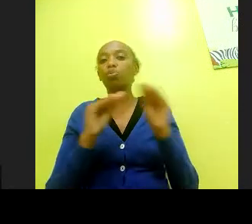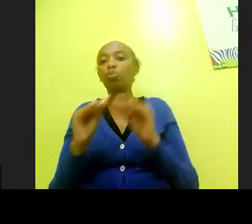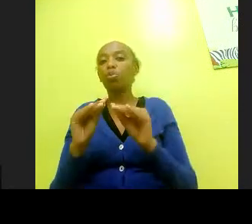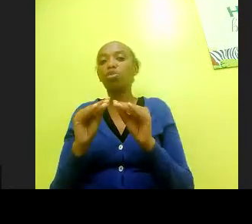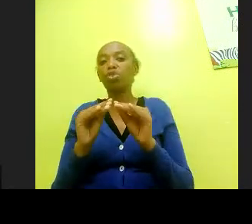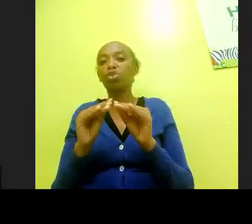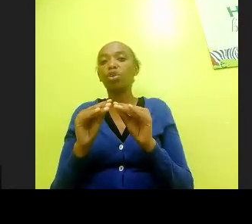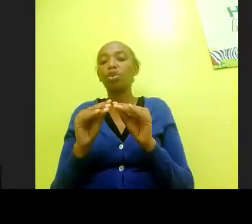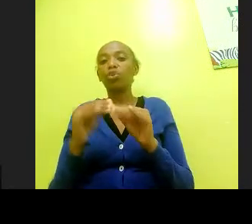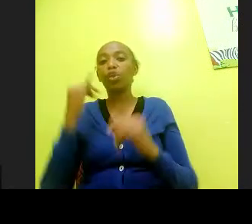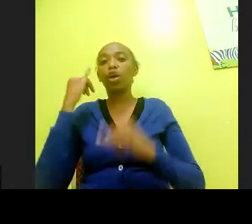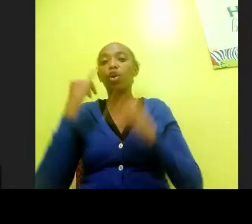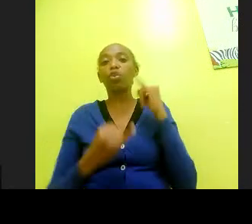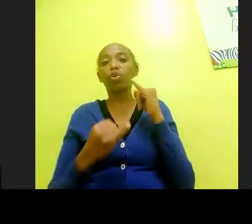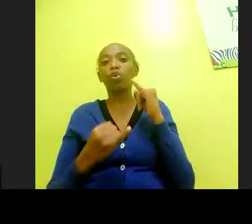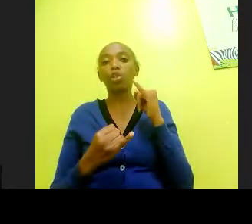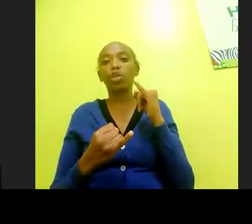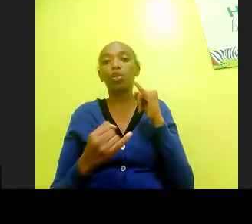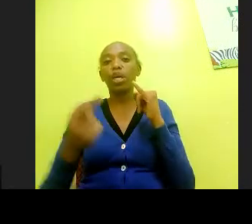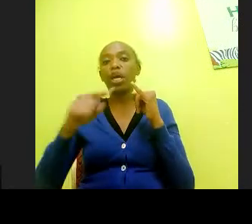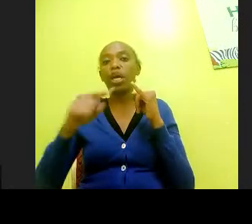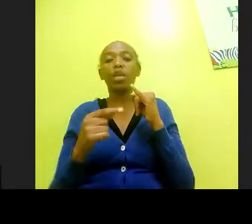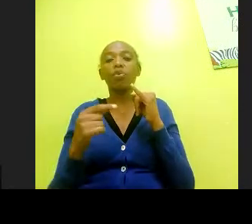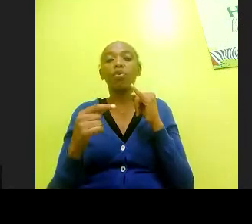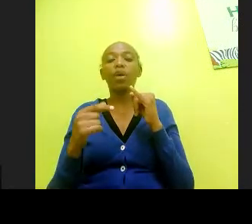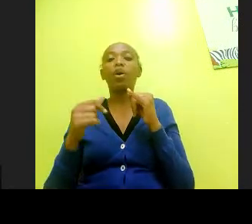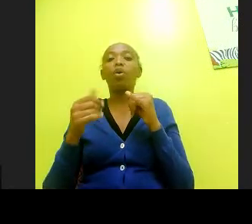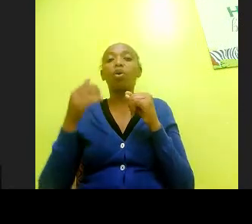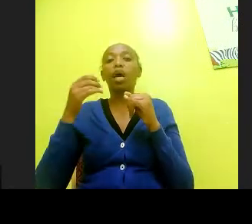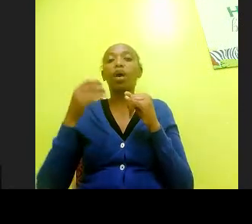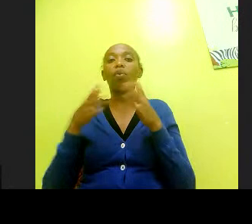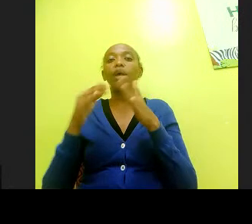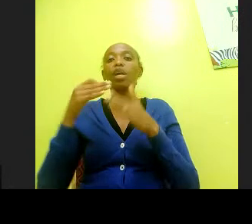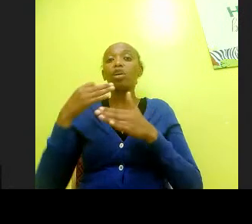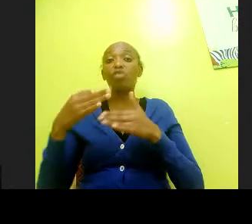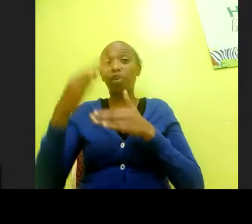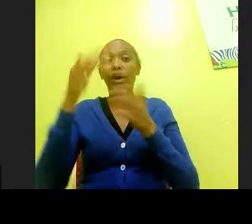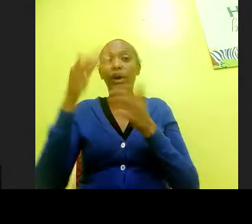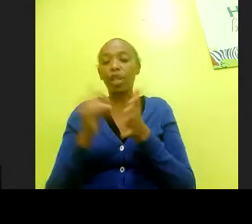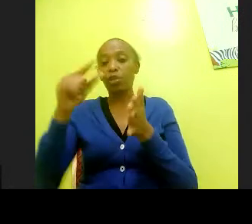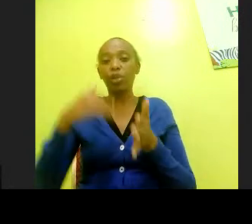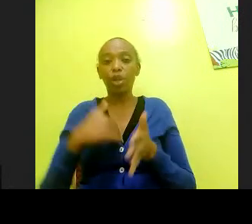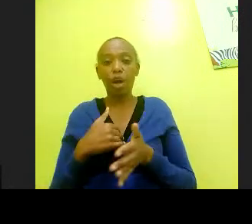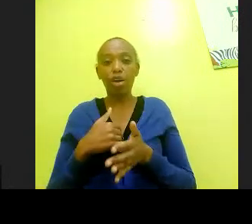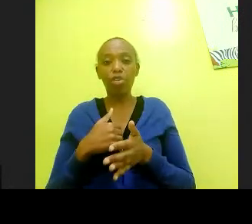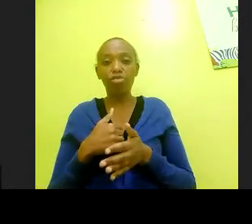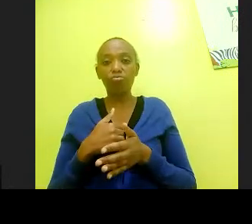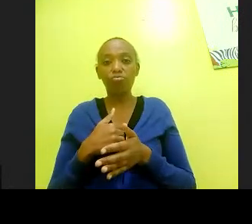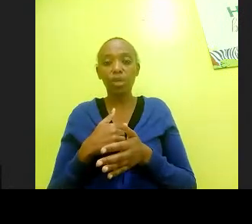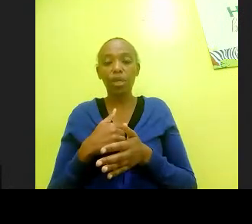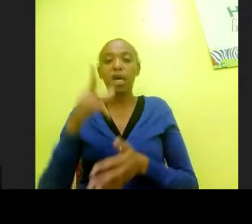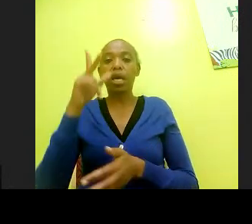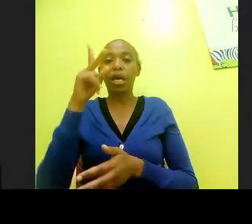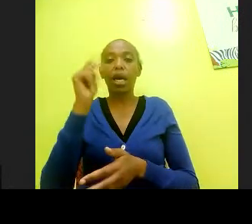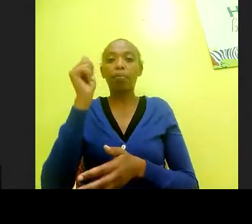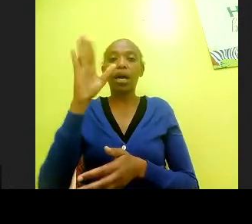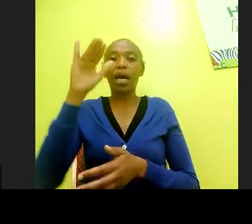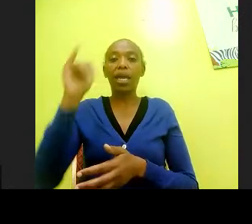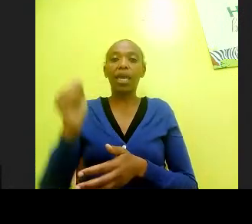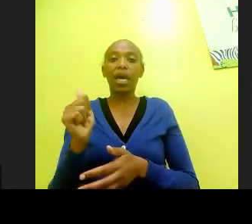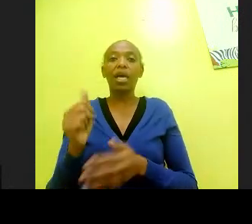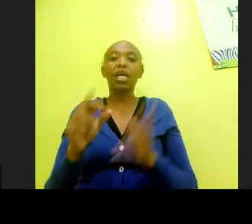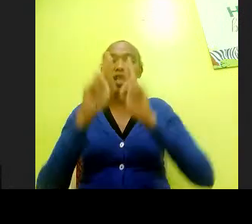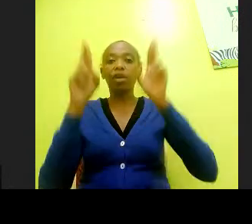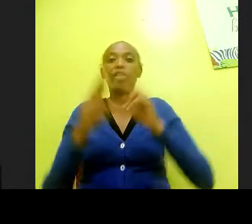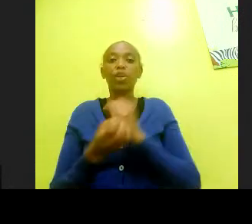the conclusions and way forward, which we will have Odette Kabaya, the Regional Advisor and